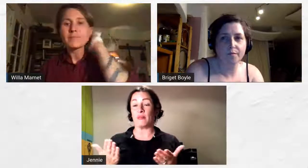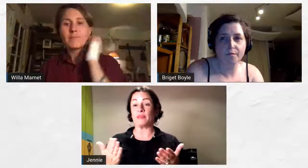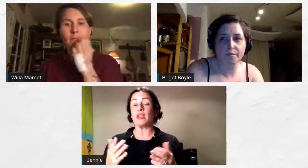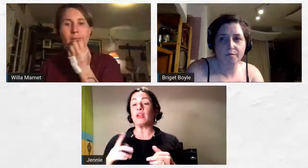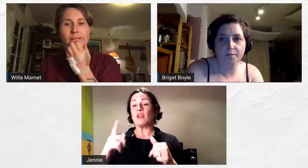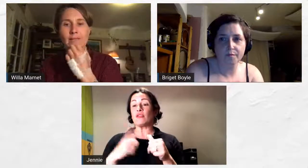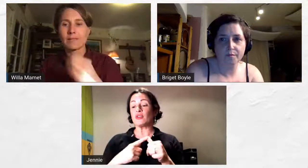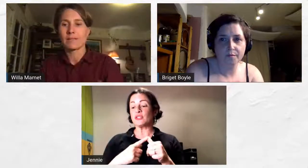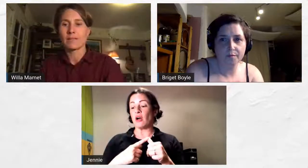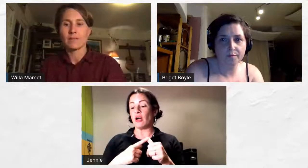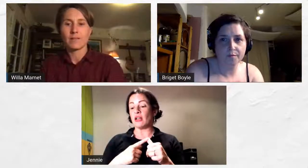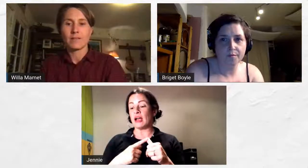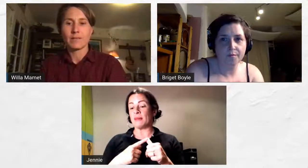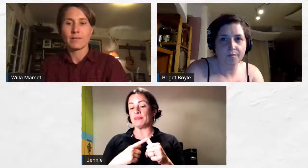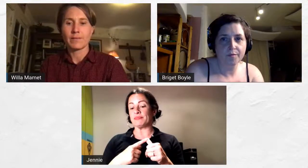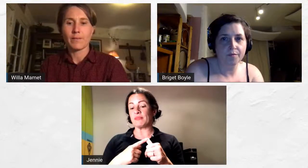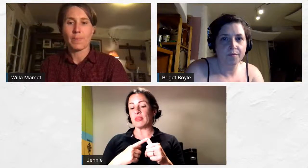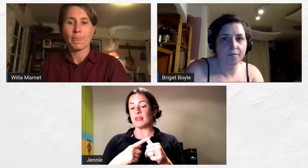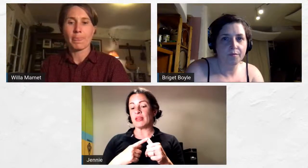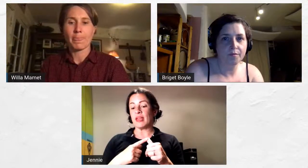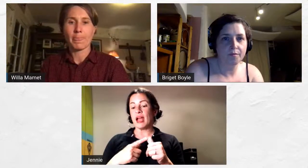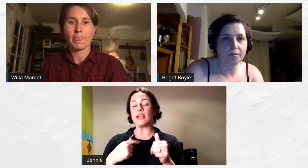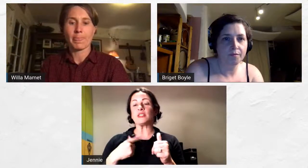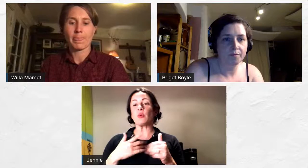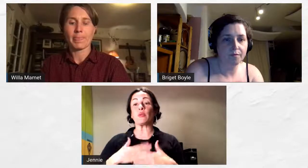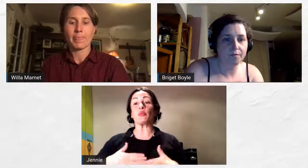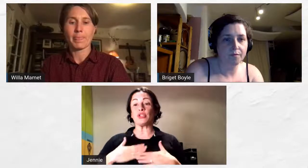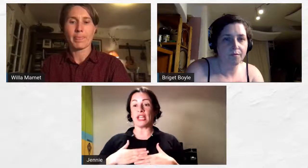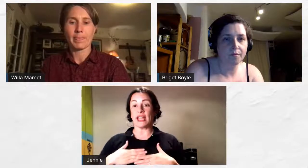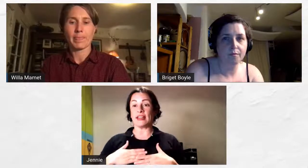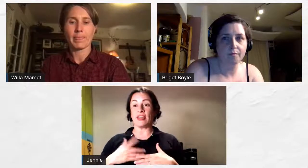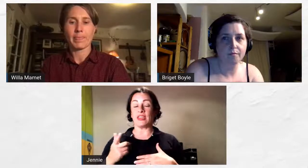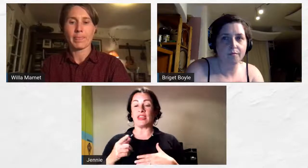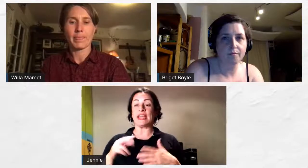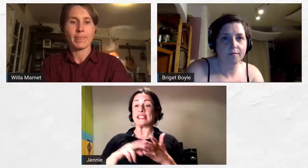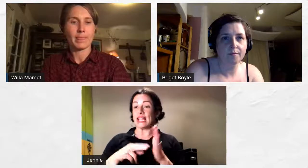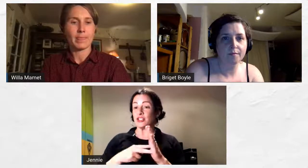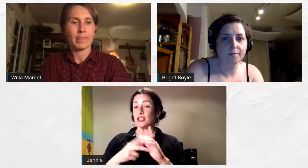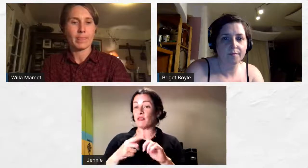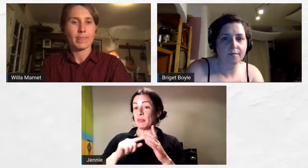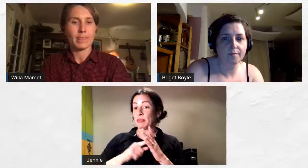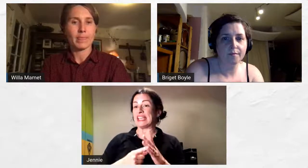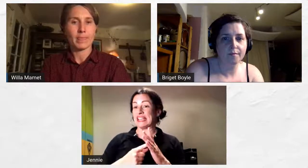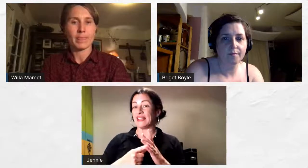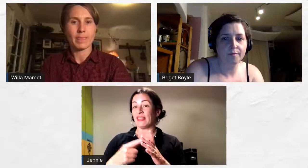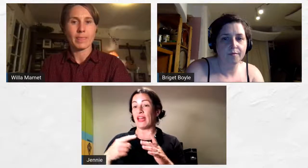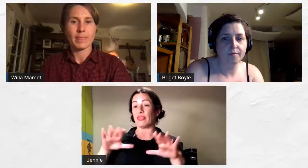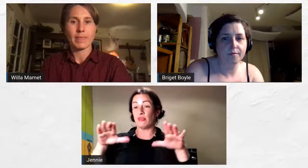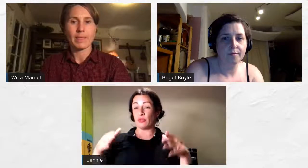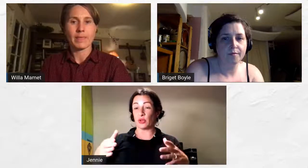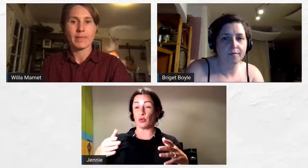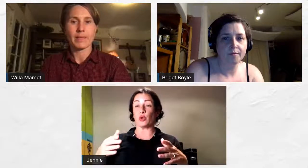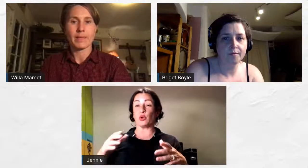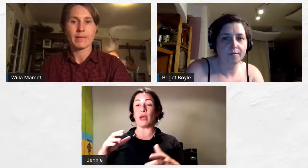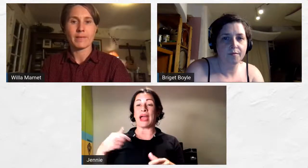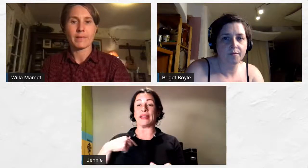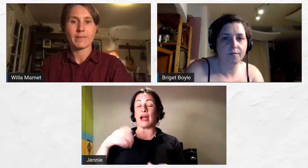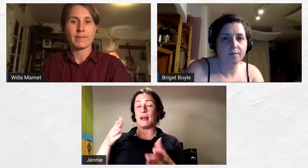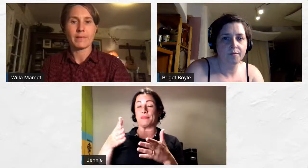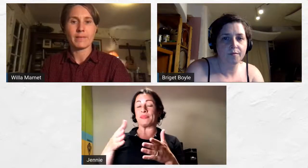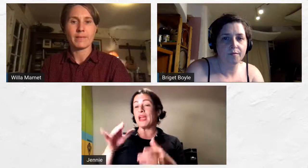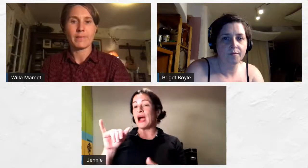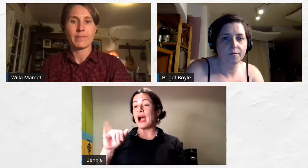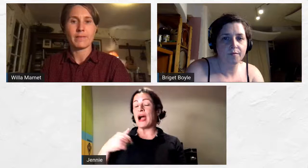I'm here. First of all, I just want to appreciate the intention from the beginning that the crew